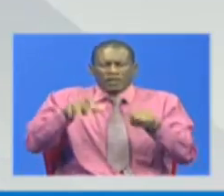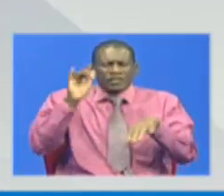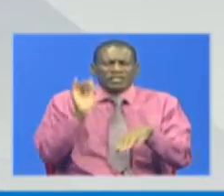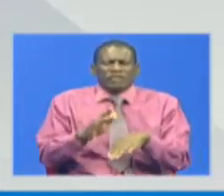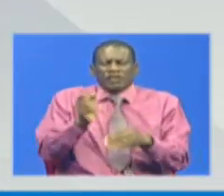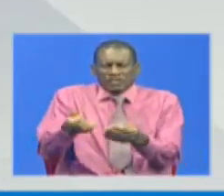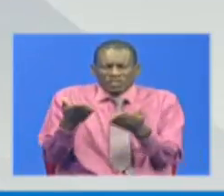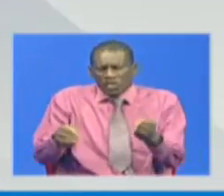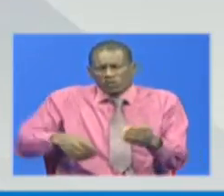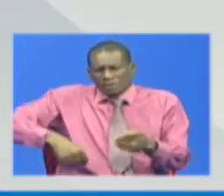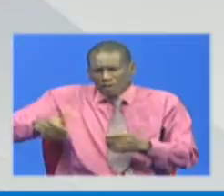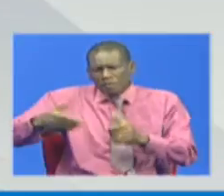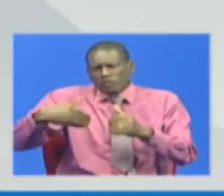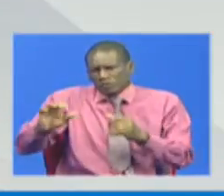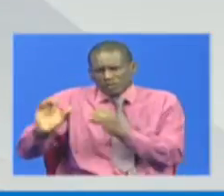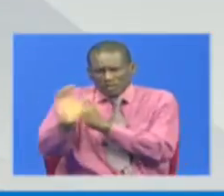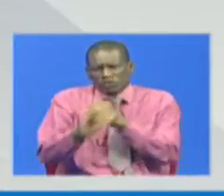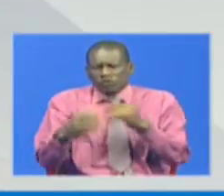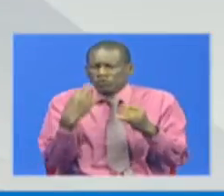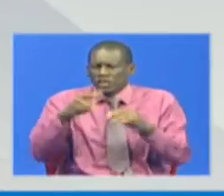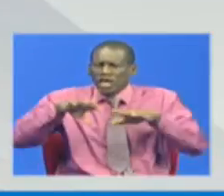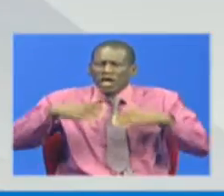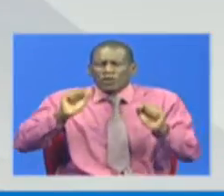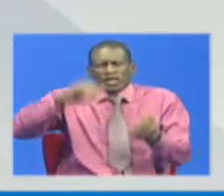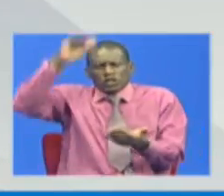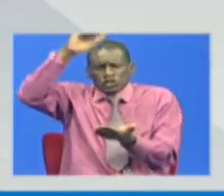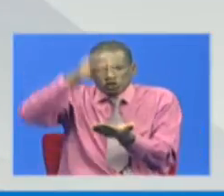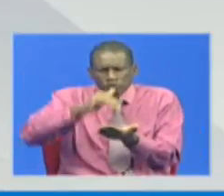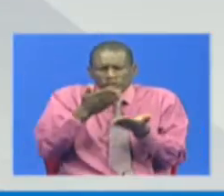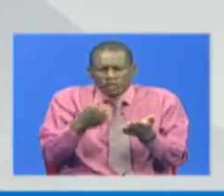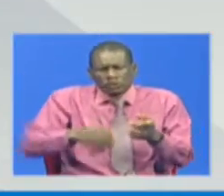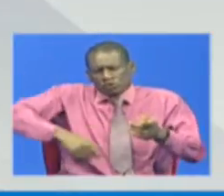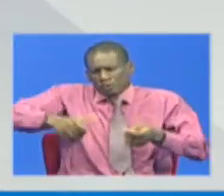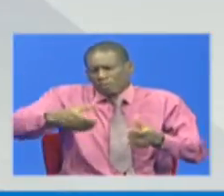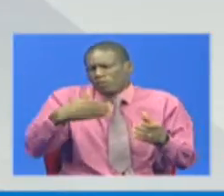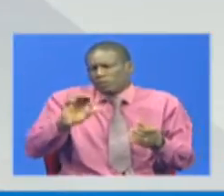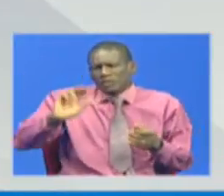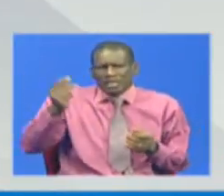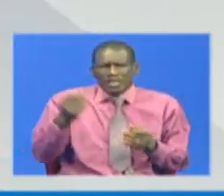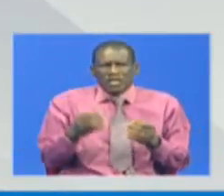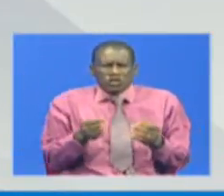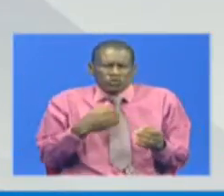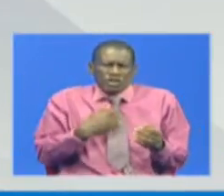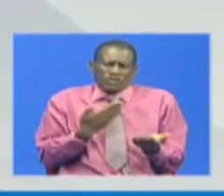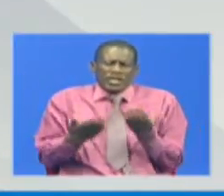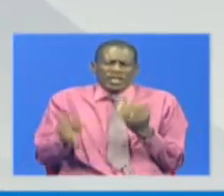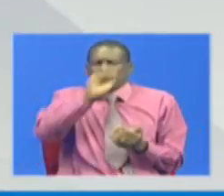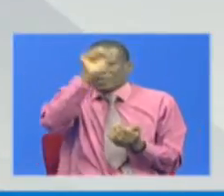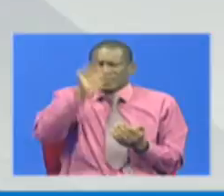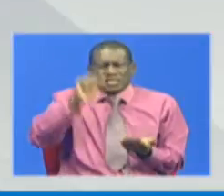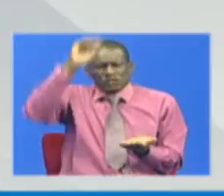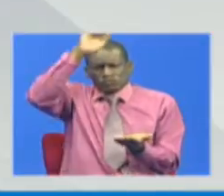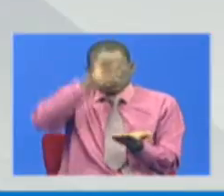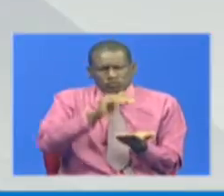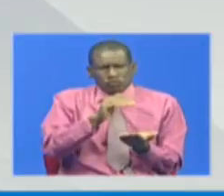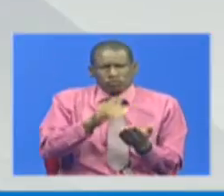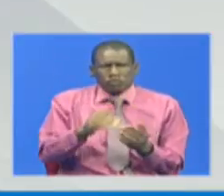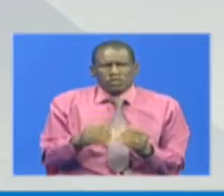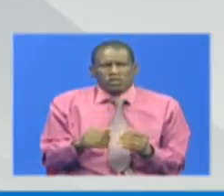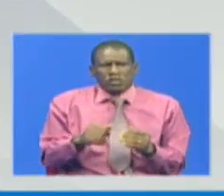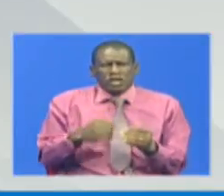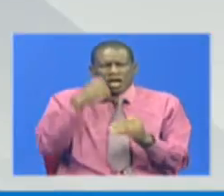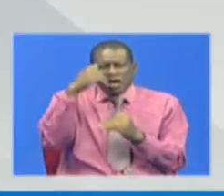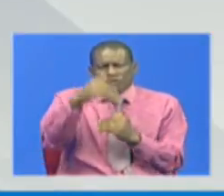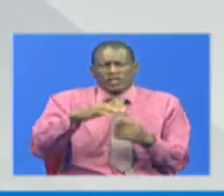Because just to see whether we can reduce the imports, are we seeing any kind of percentage of imports being dropped even post the pandemic?